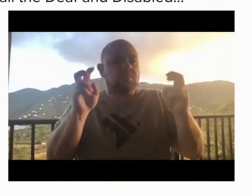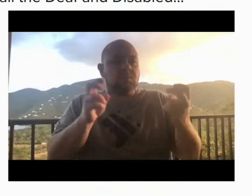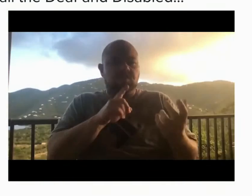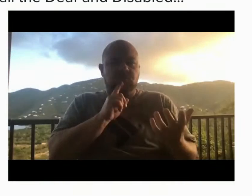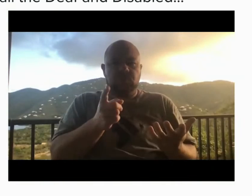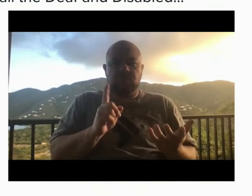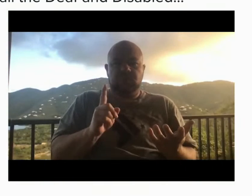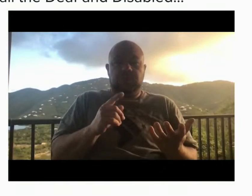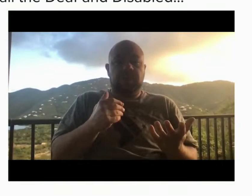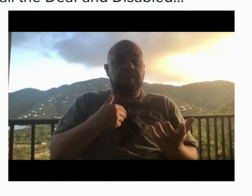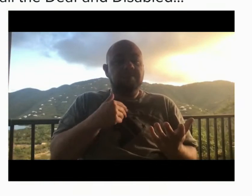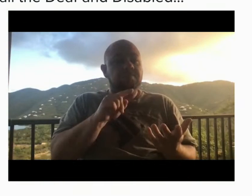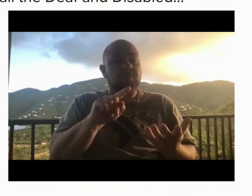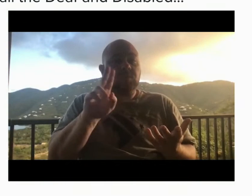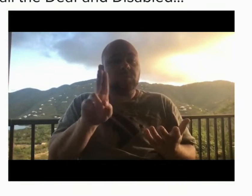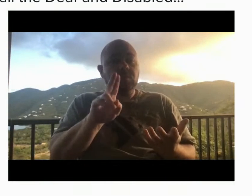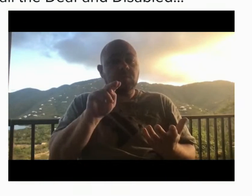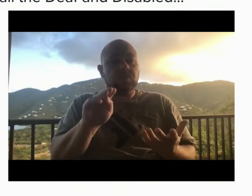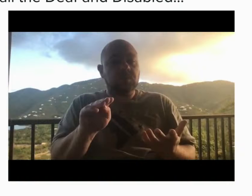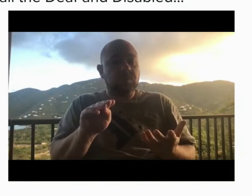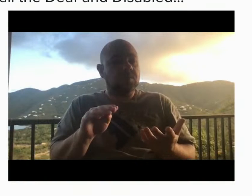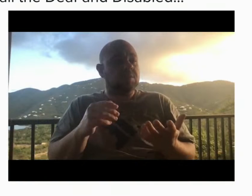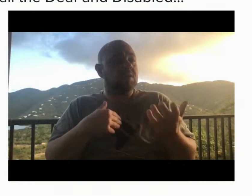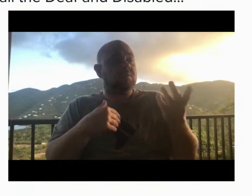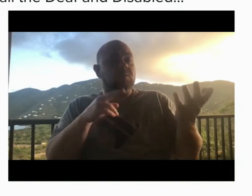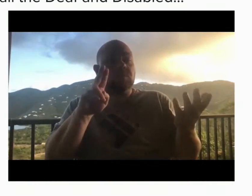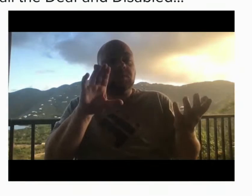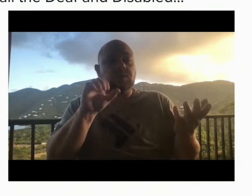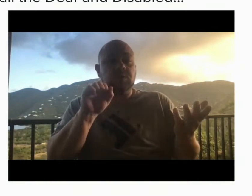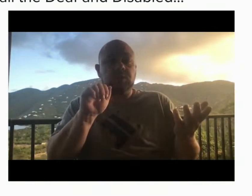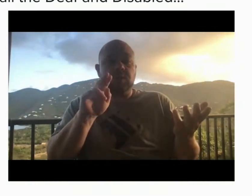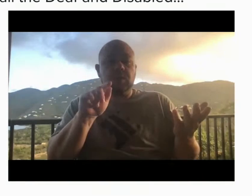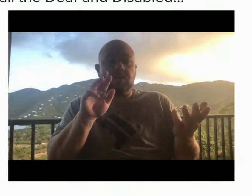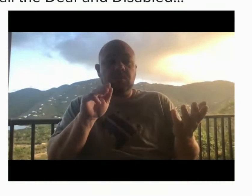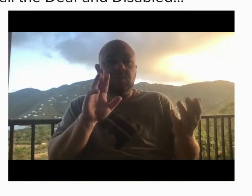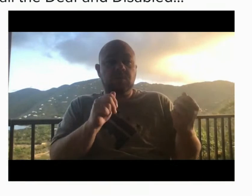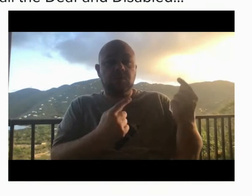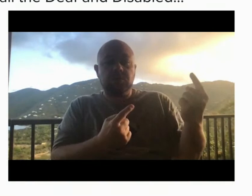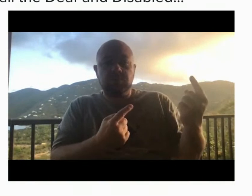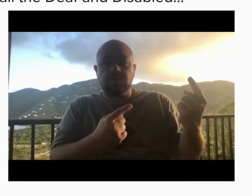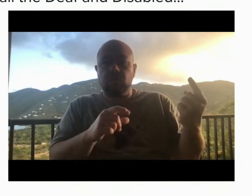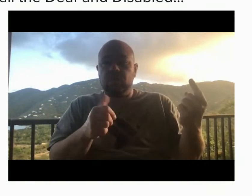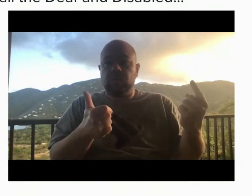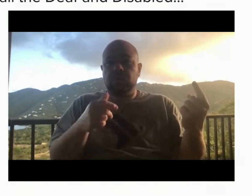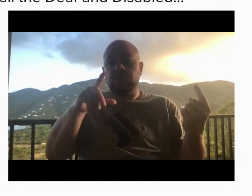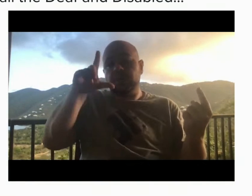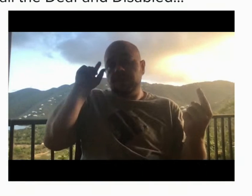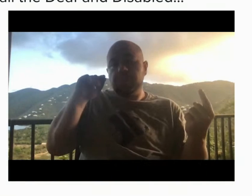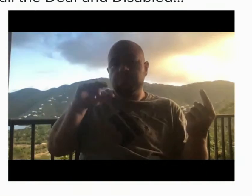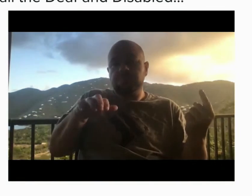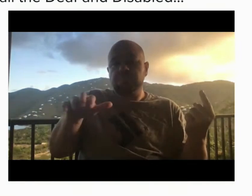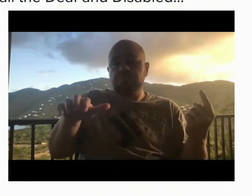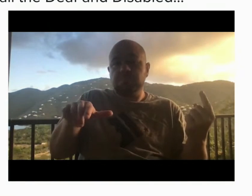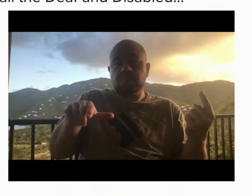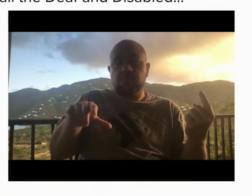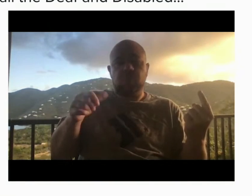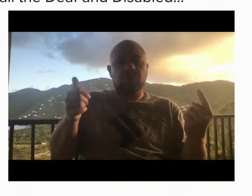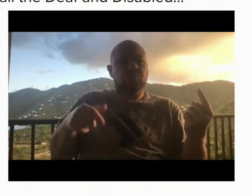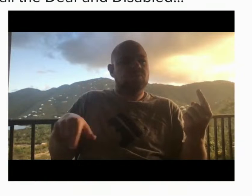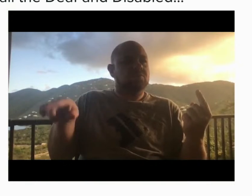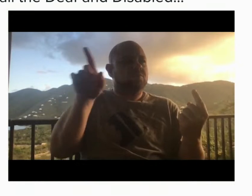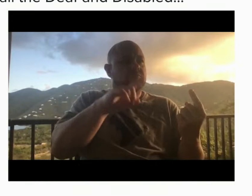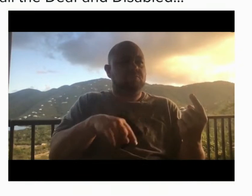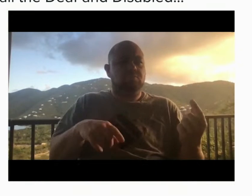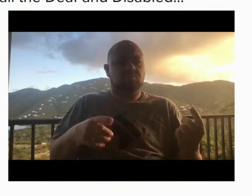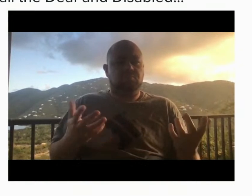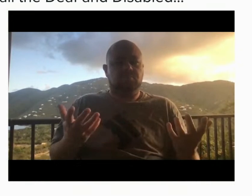but where are the deaf professionals? We see UC Santa Barbara, University of New Mexico,